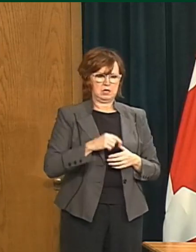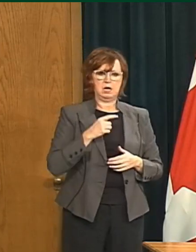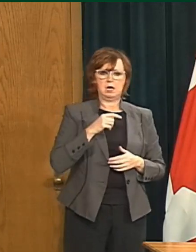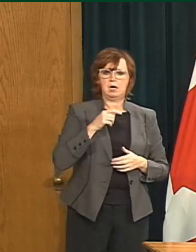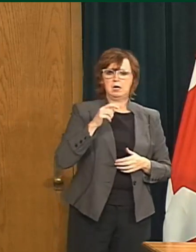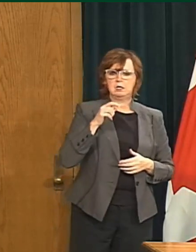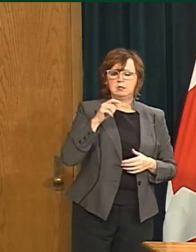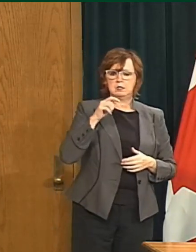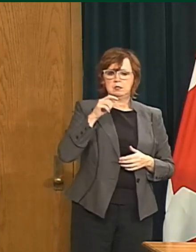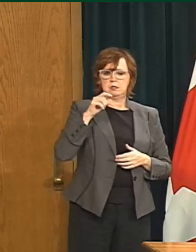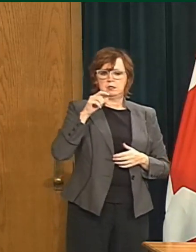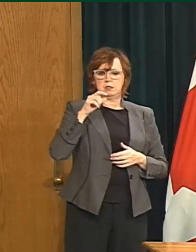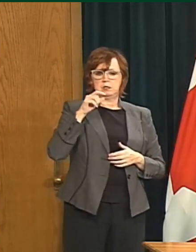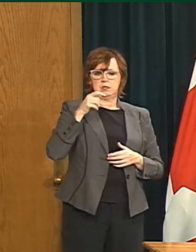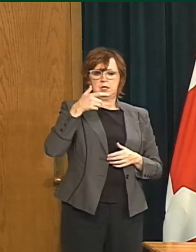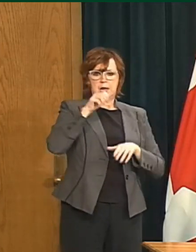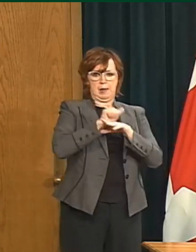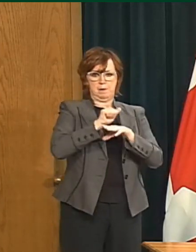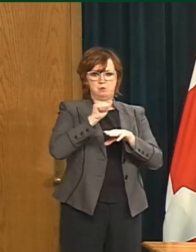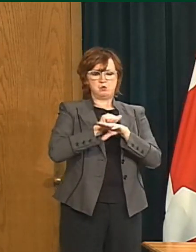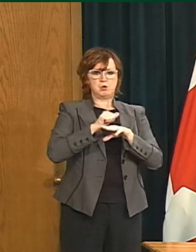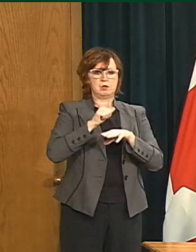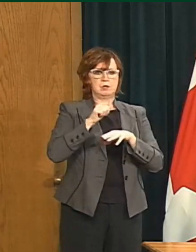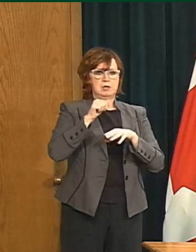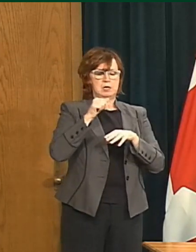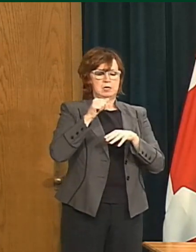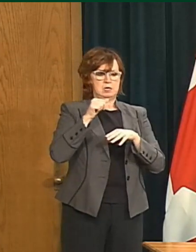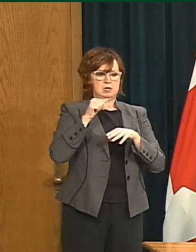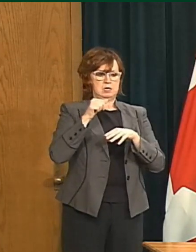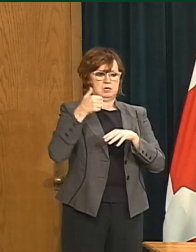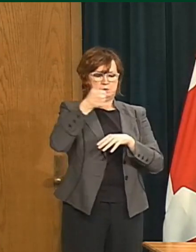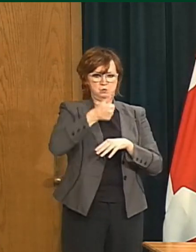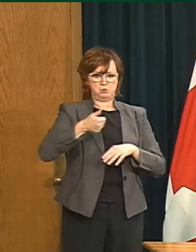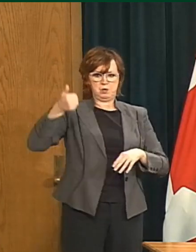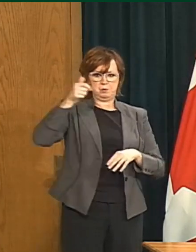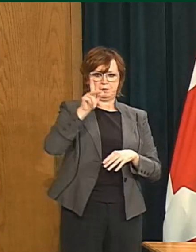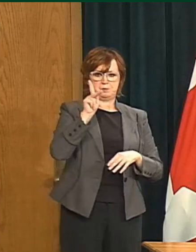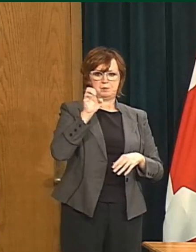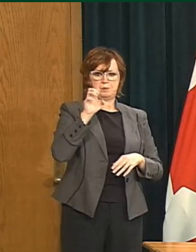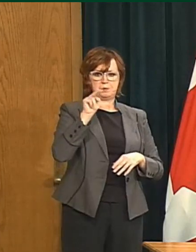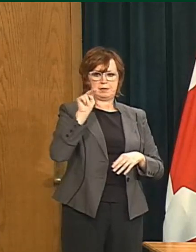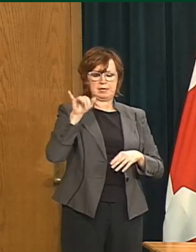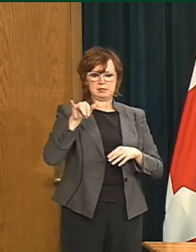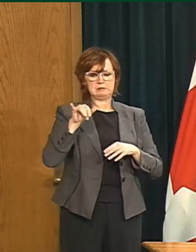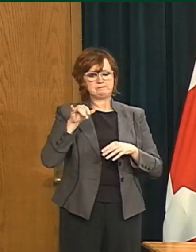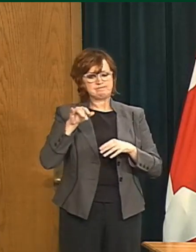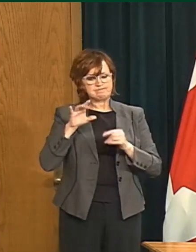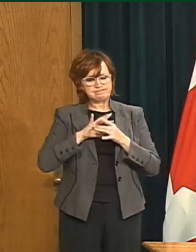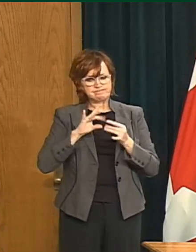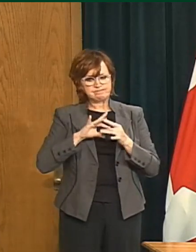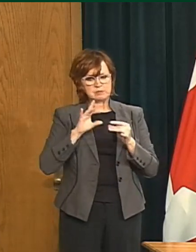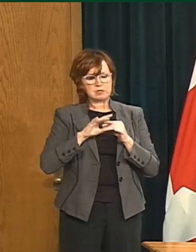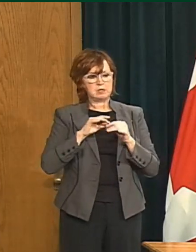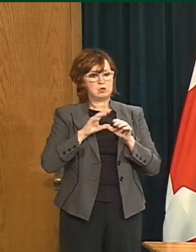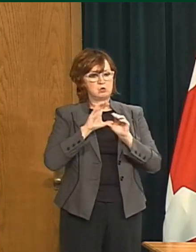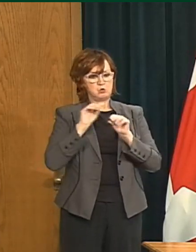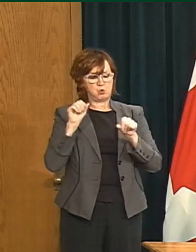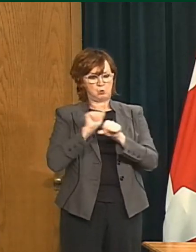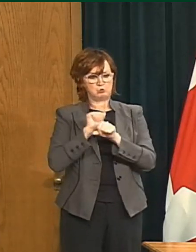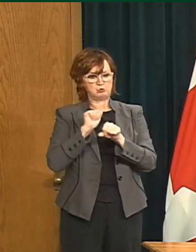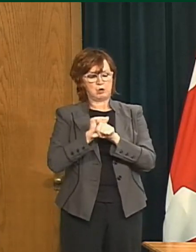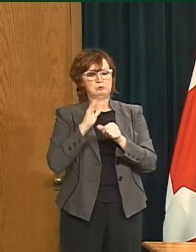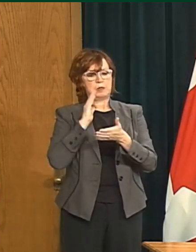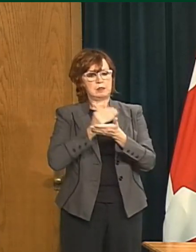Kenny predicted unemployment in Alberta could hit 25%. Do we have any numbers what unemployment is looking like in Saskatchewan right